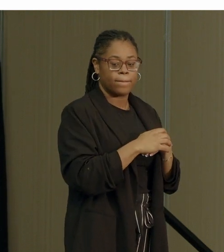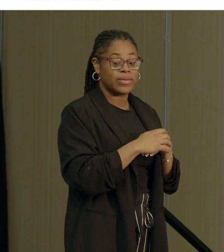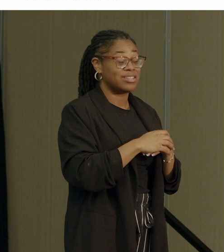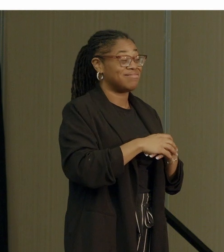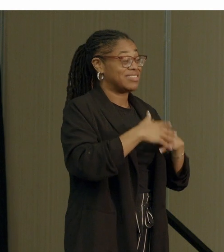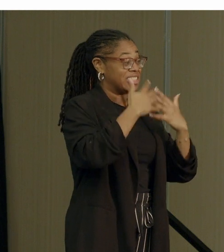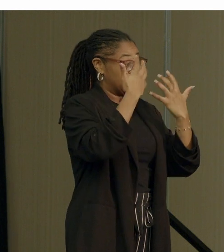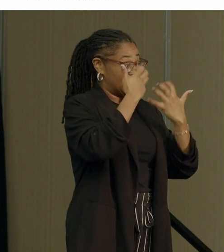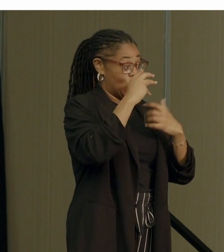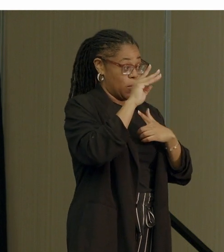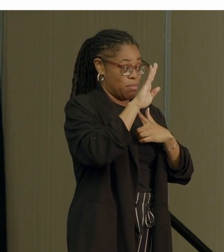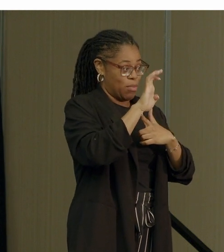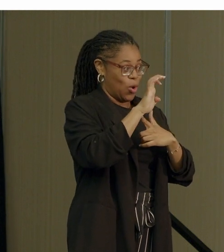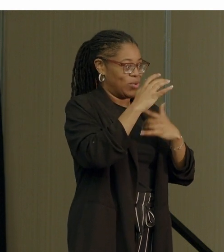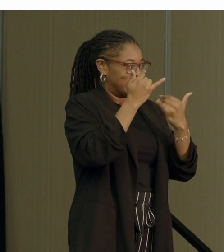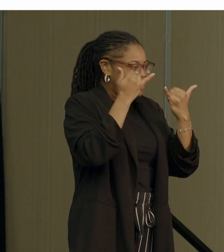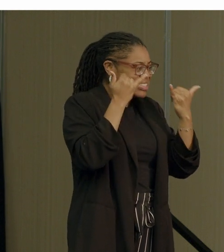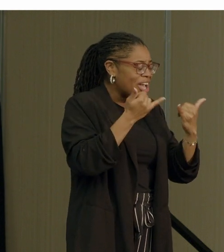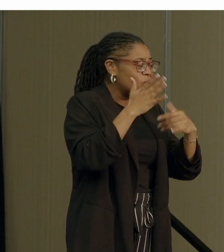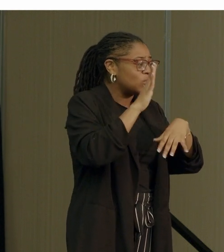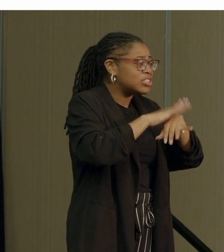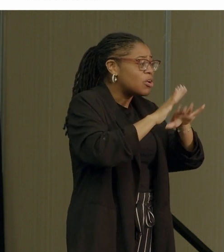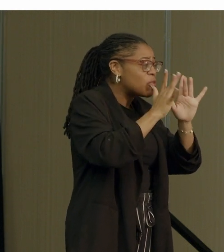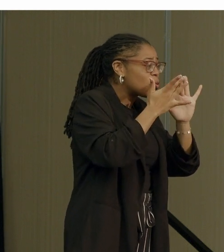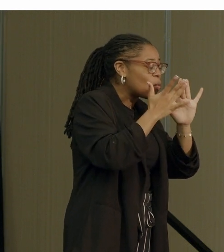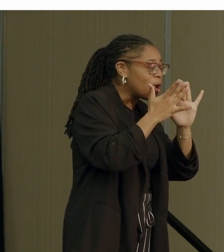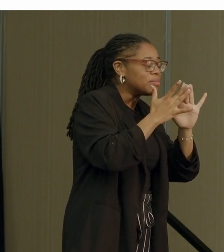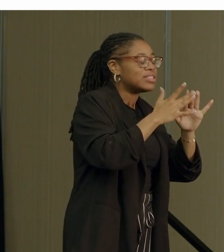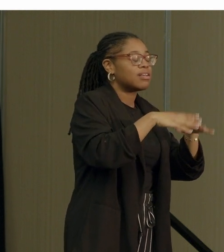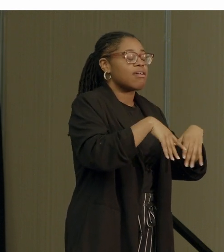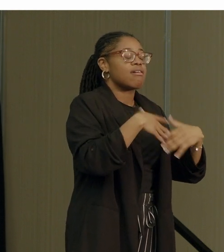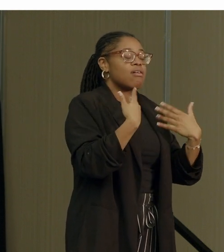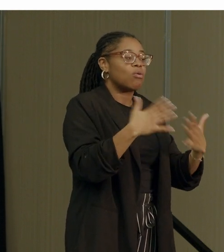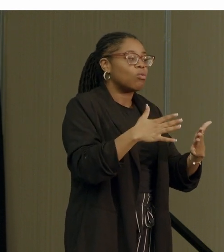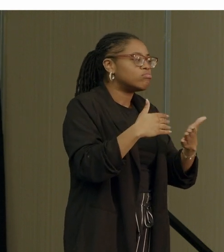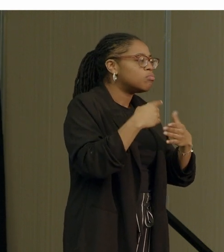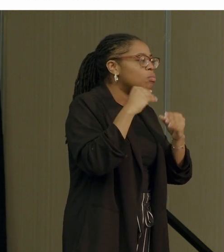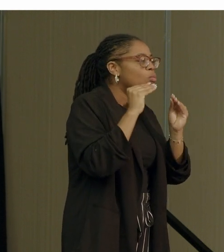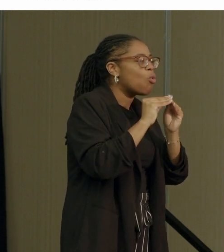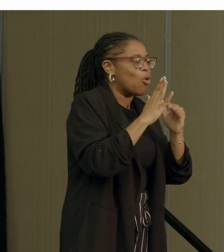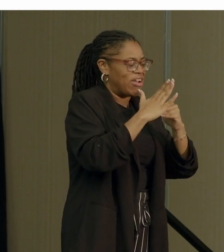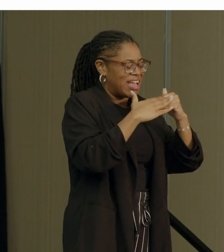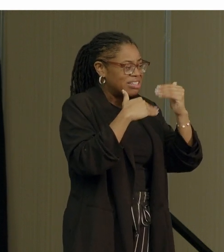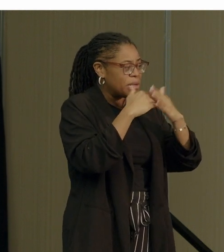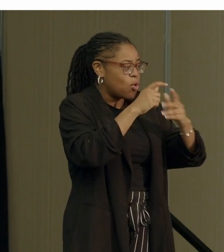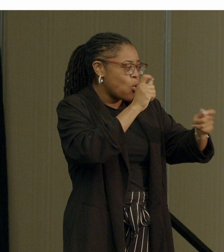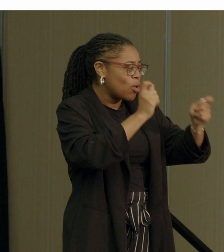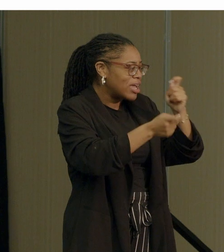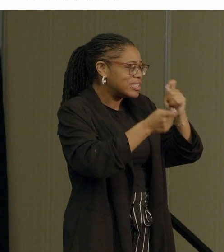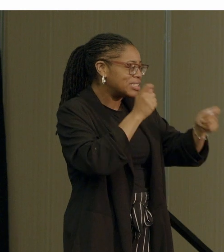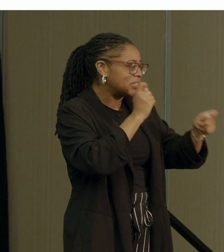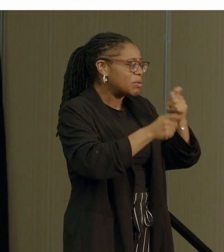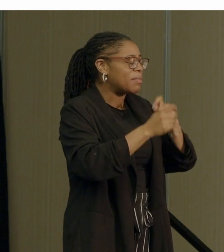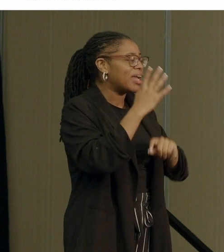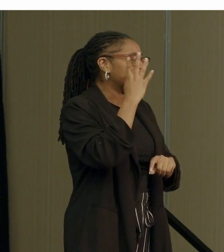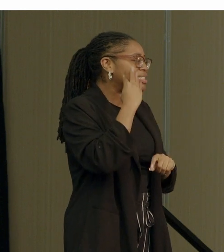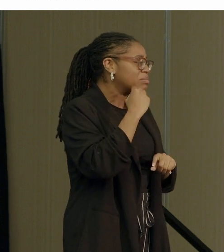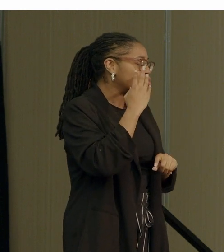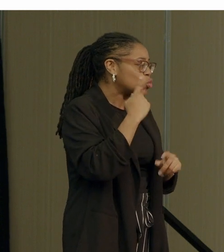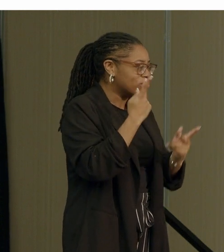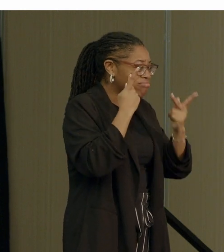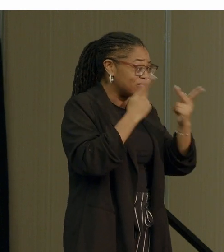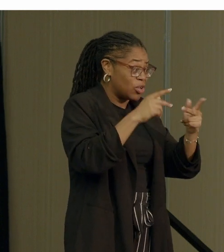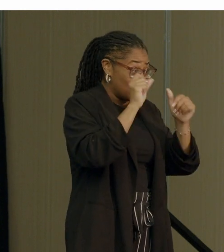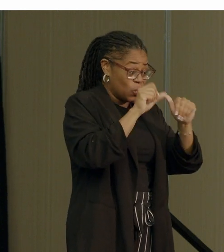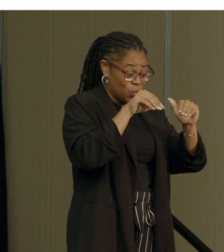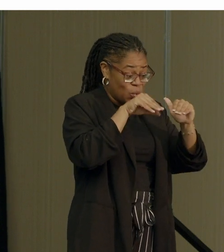Dark mode is coming to Drive on the web. The setting aims to provide a more comfortable, customizable viewing experience on Drive. Again, you